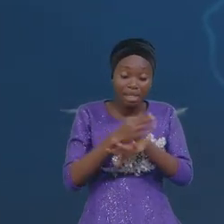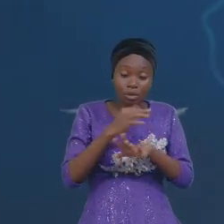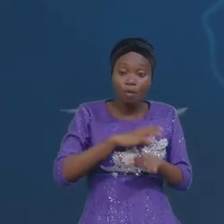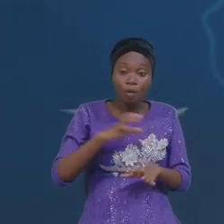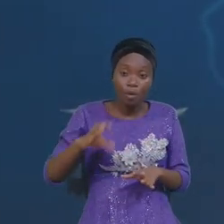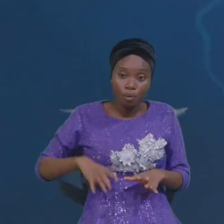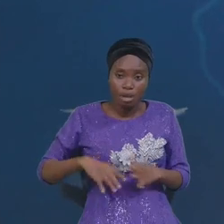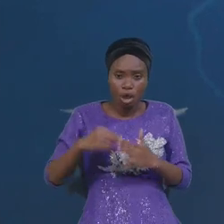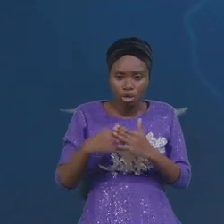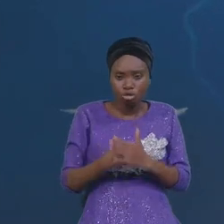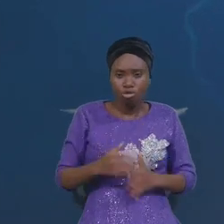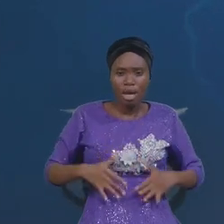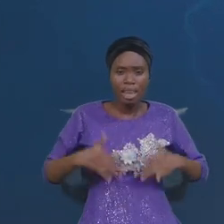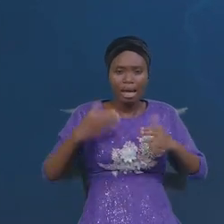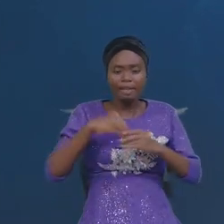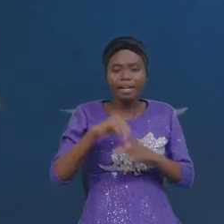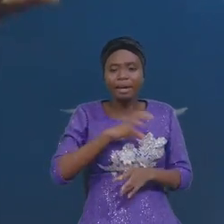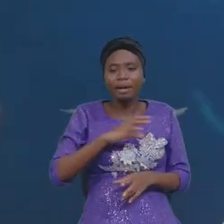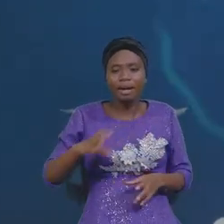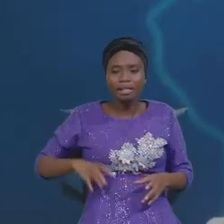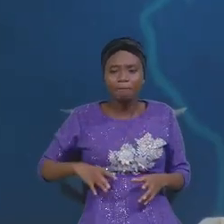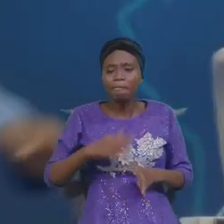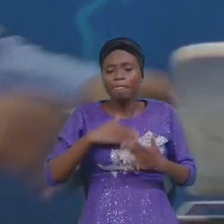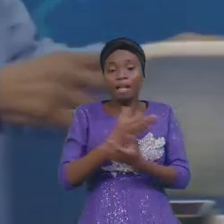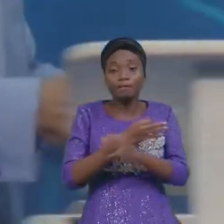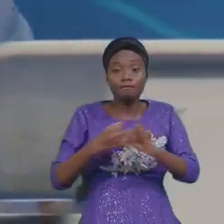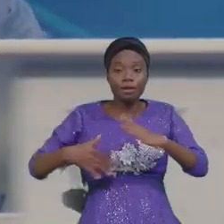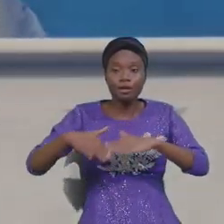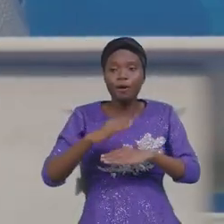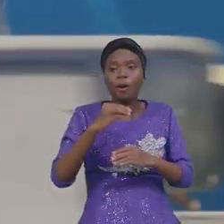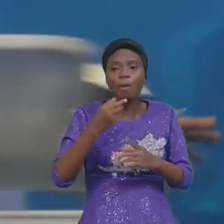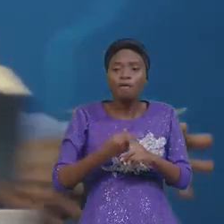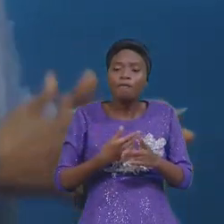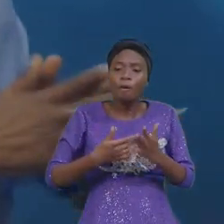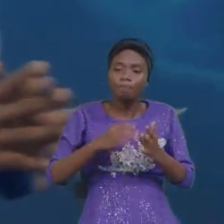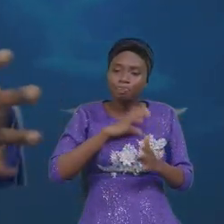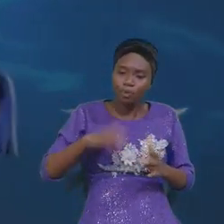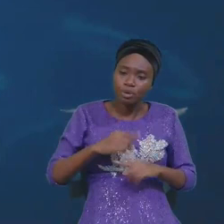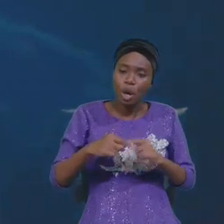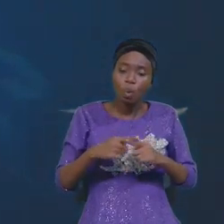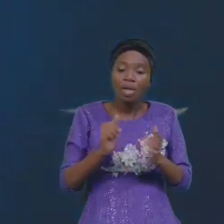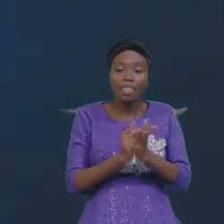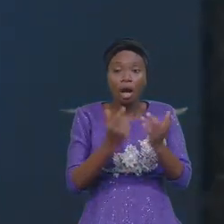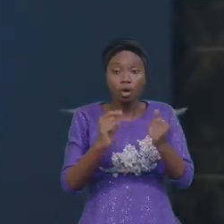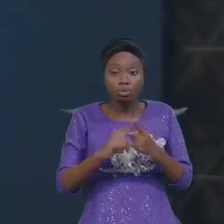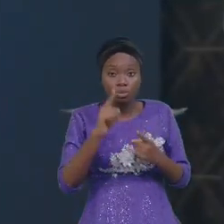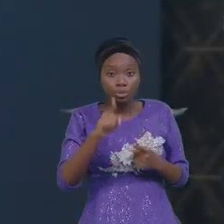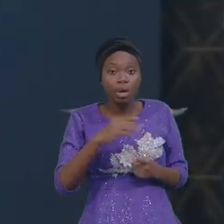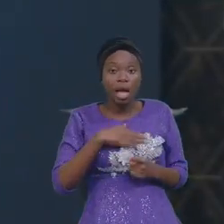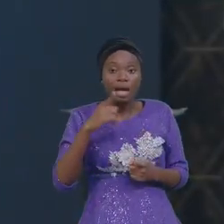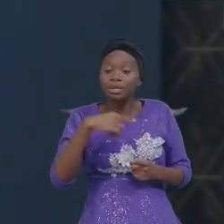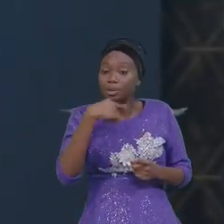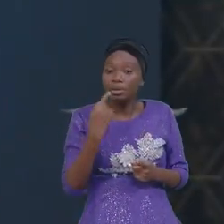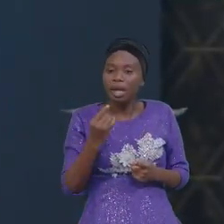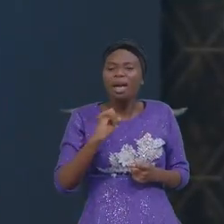new life in Christ and freedom from Christ, when that comes to you, and then you say, I